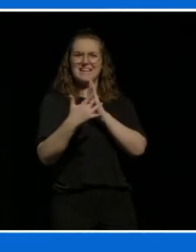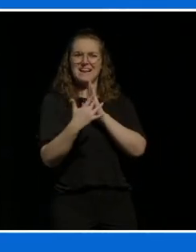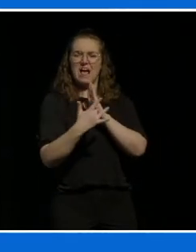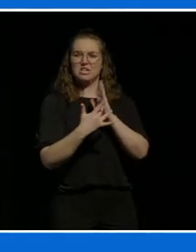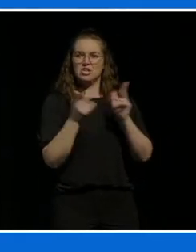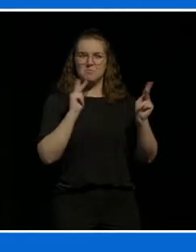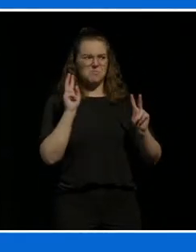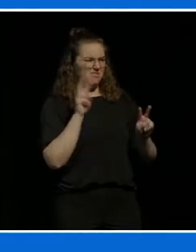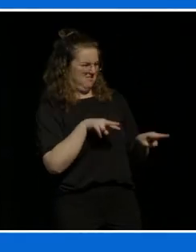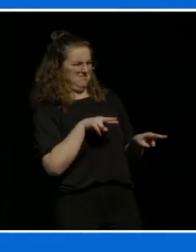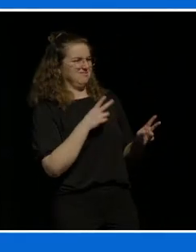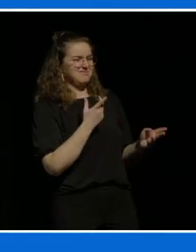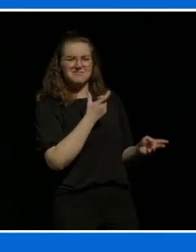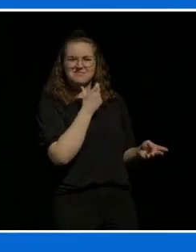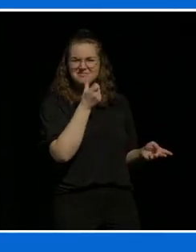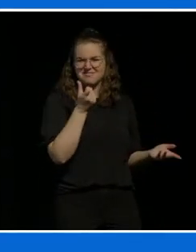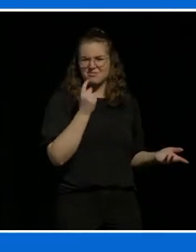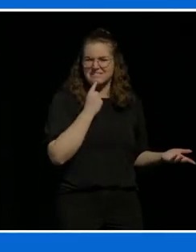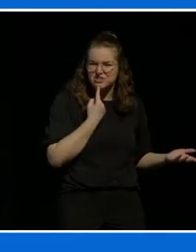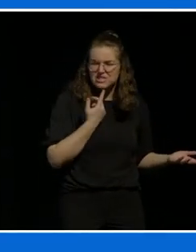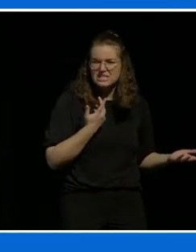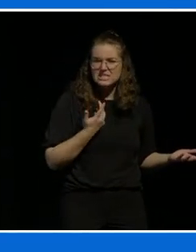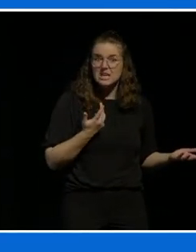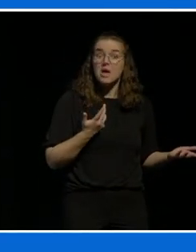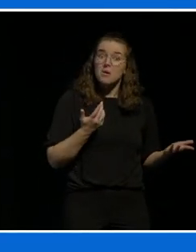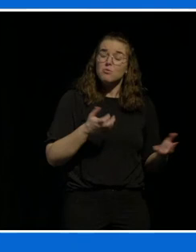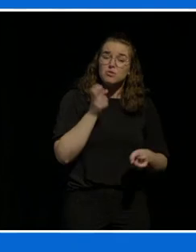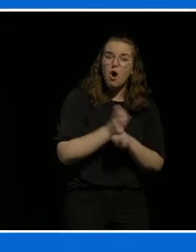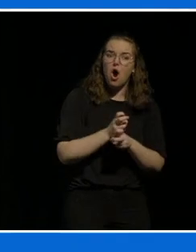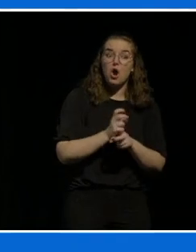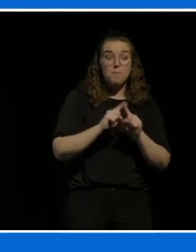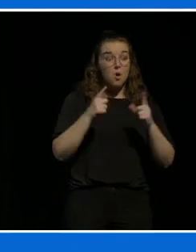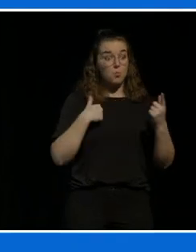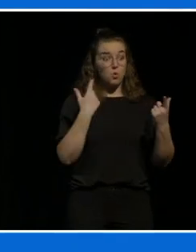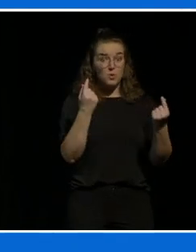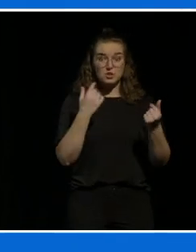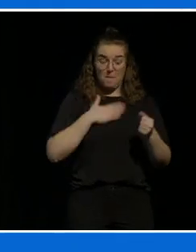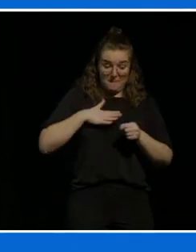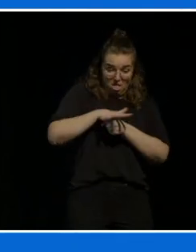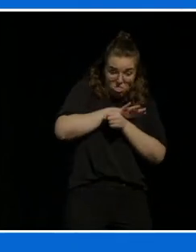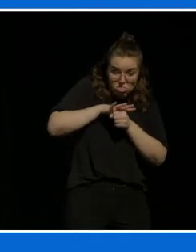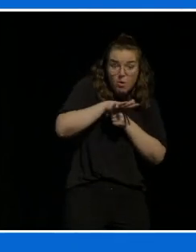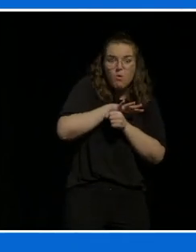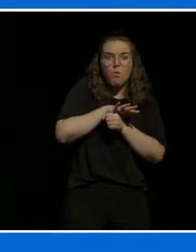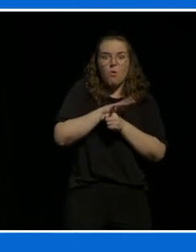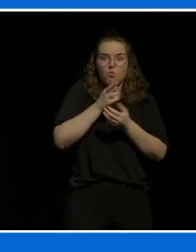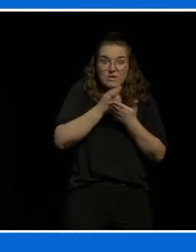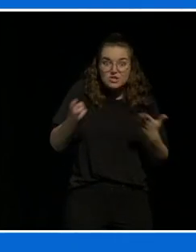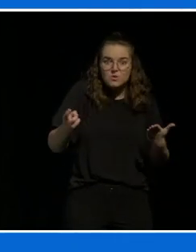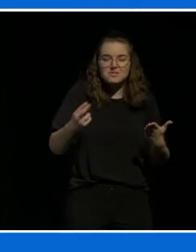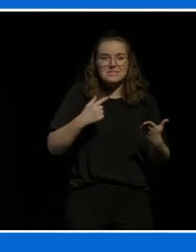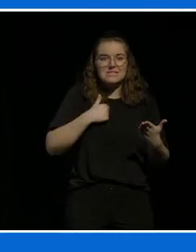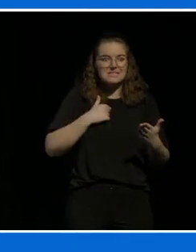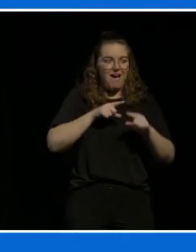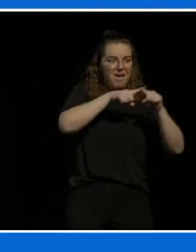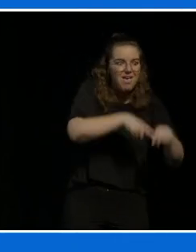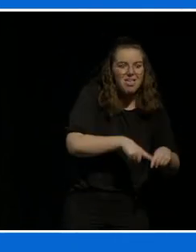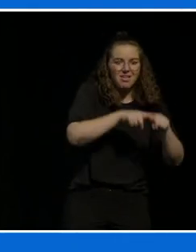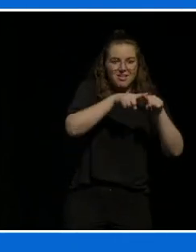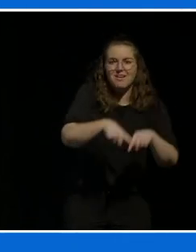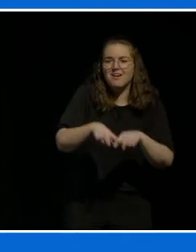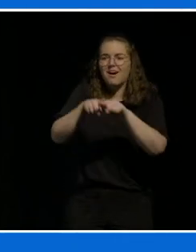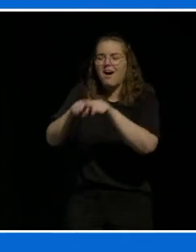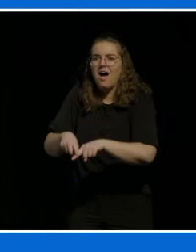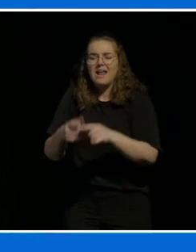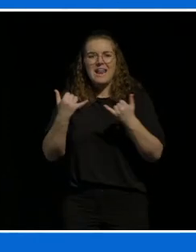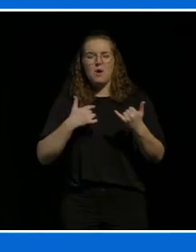really hard. But you know what I did? I leaned into the people around me and the places that I could make an impact with the resources that I had. And I feel so humbled to even